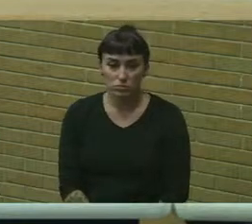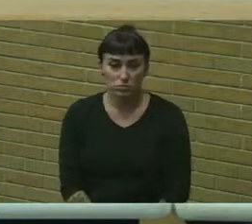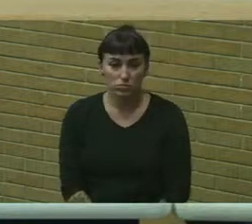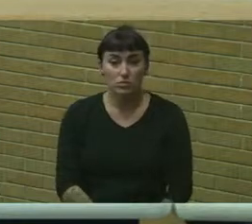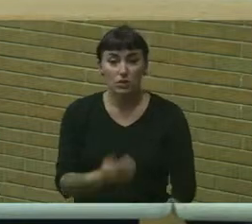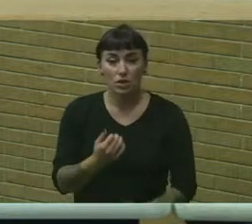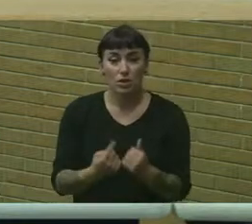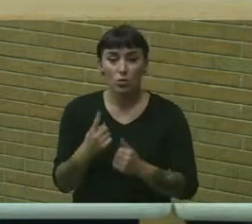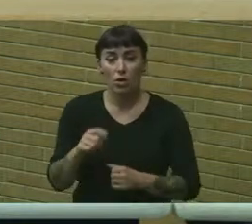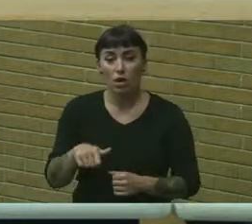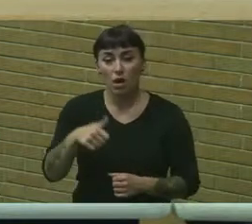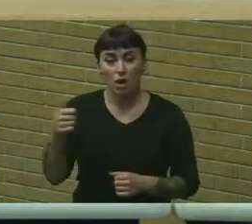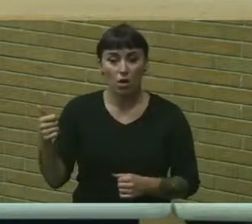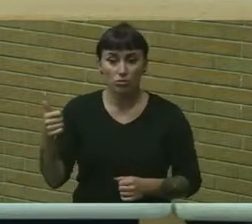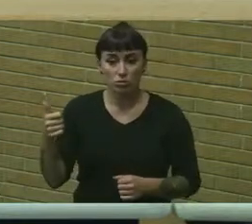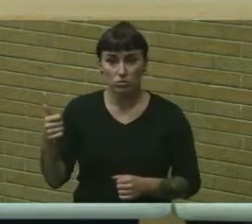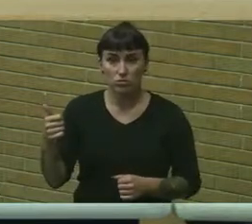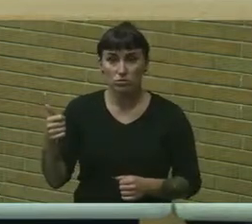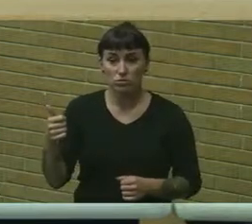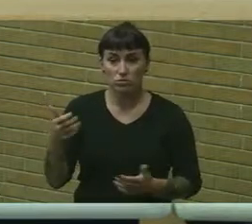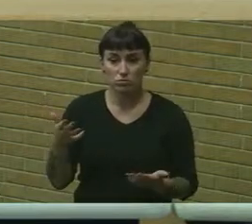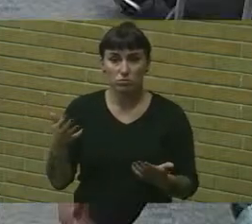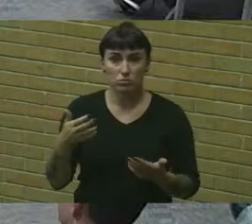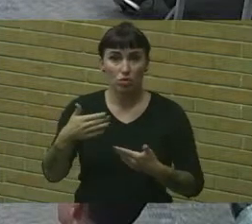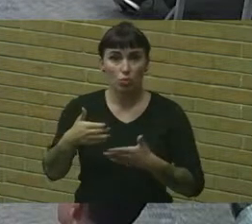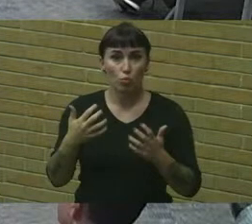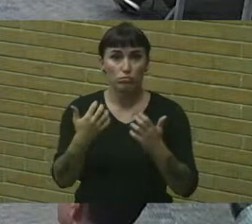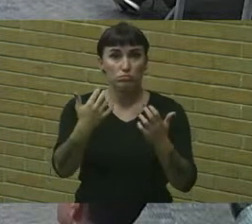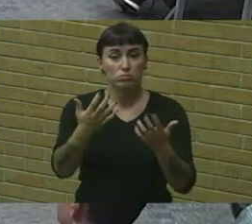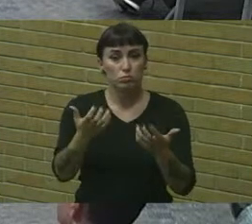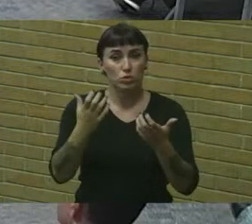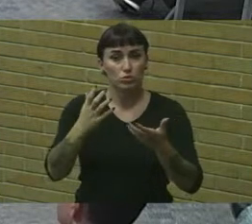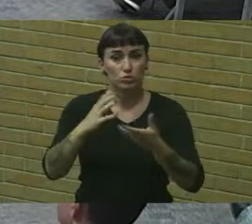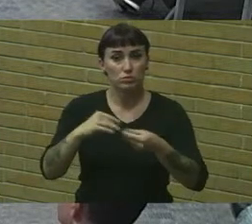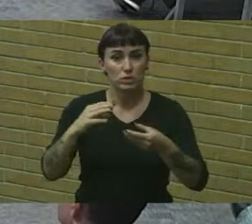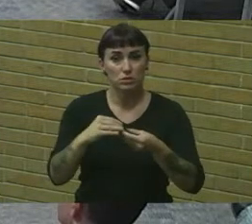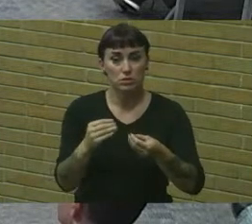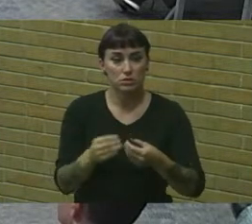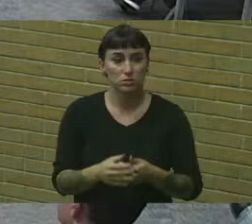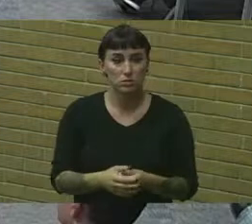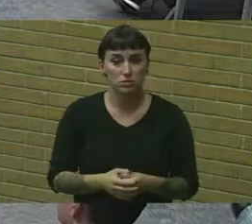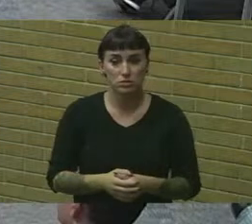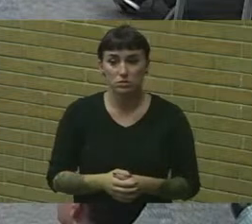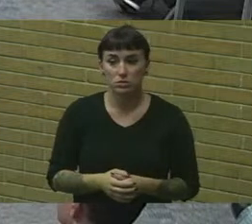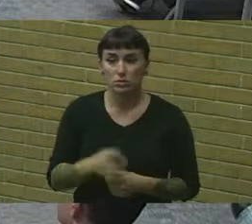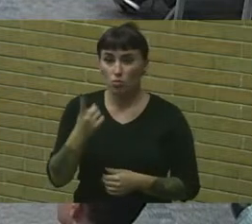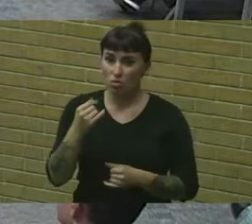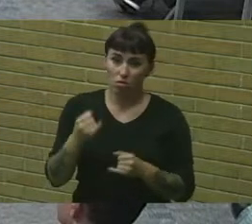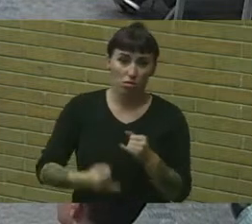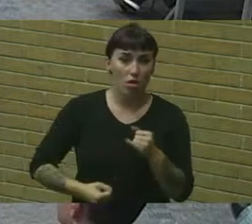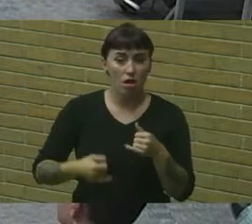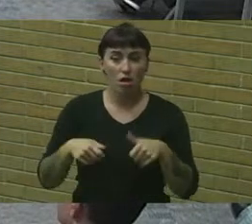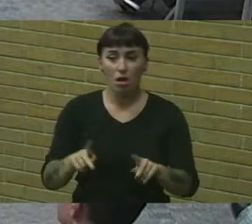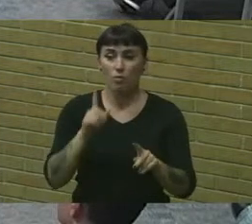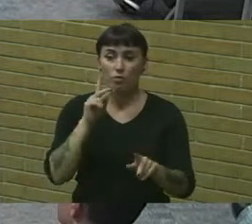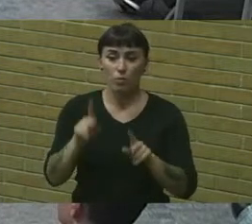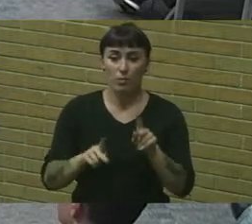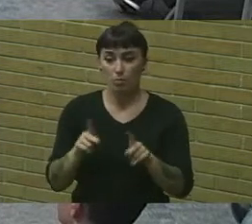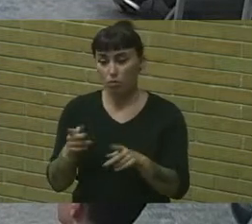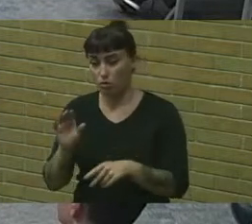Is there anyone else in the room that would like to speak? One last time for people